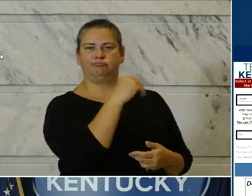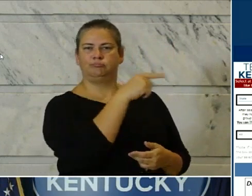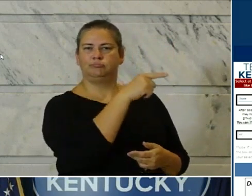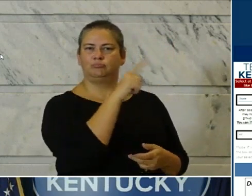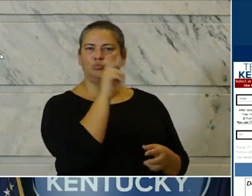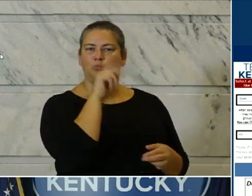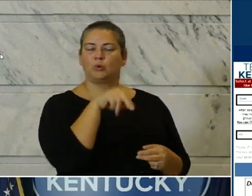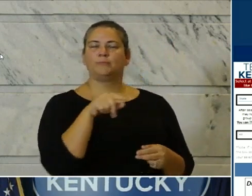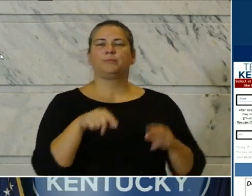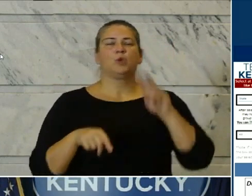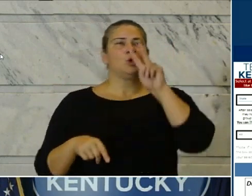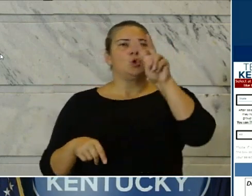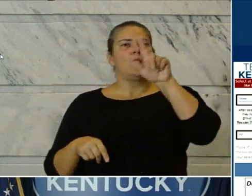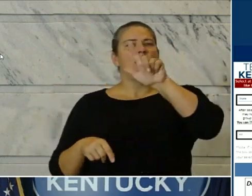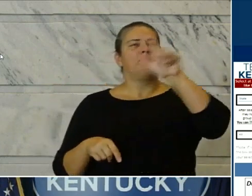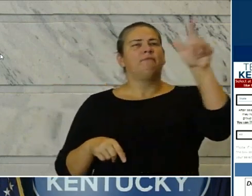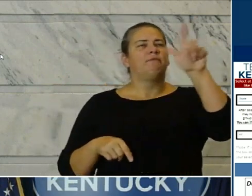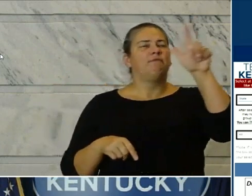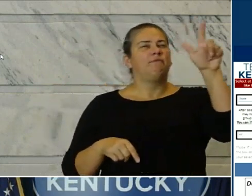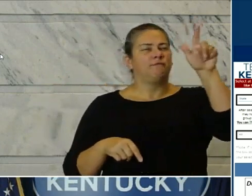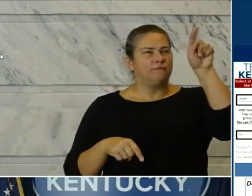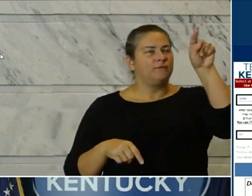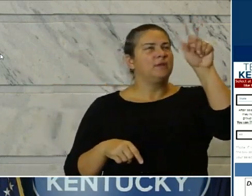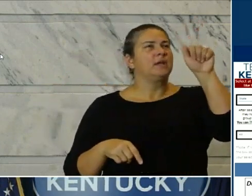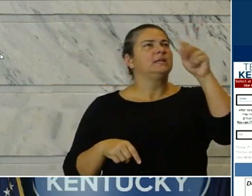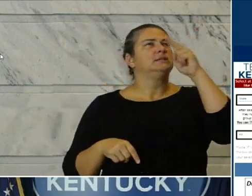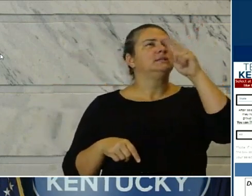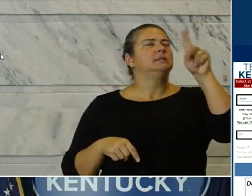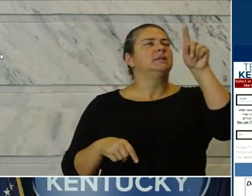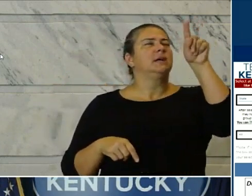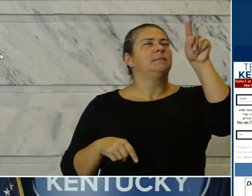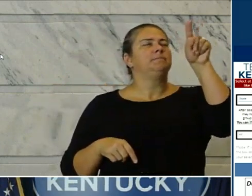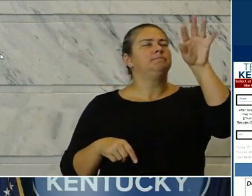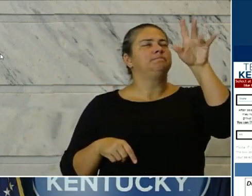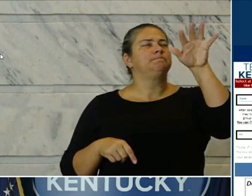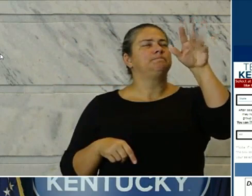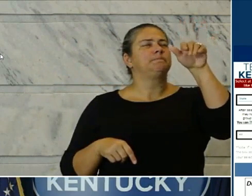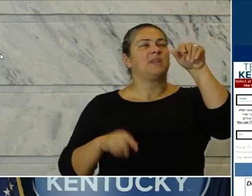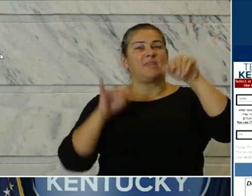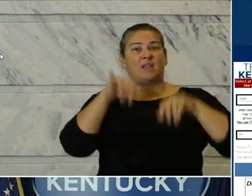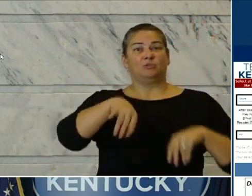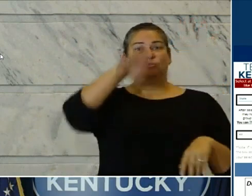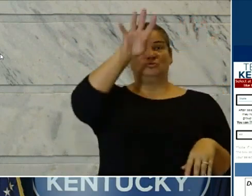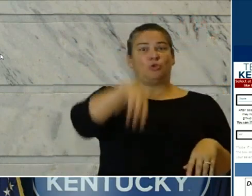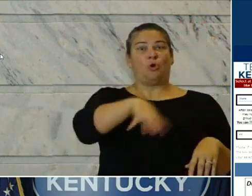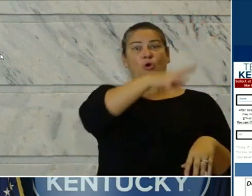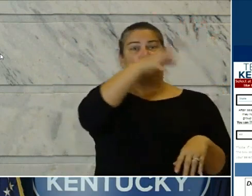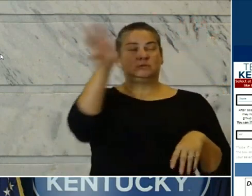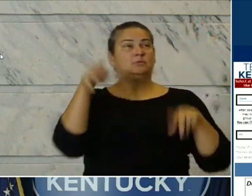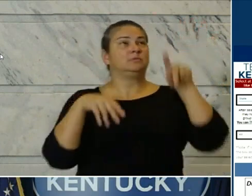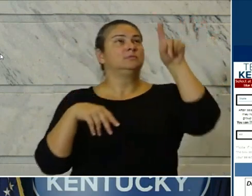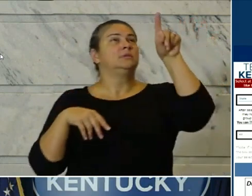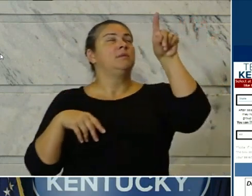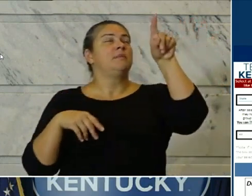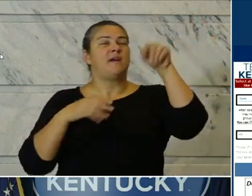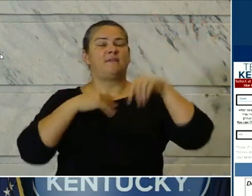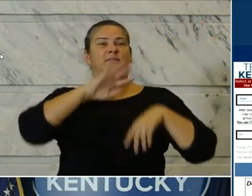look at the left side of the screen, you can see in that chart that you can filter at the